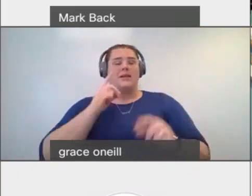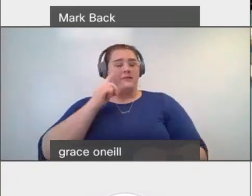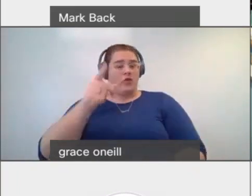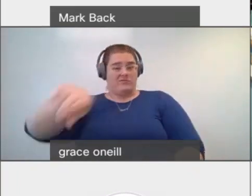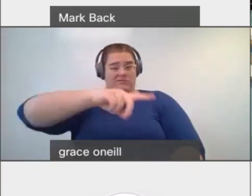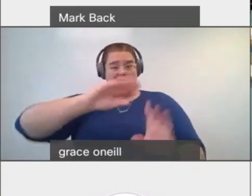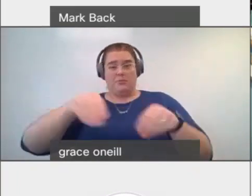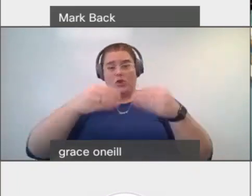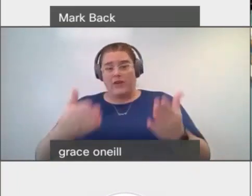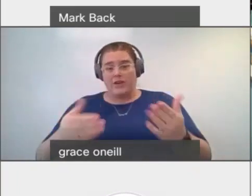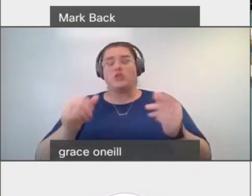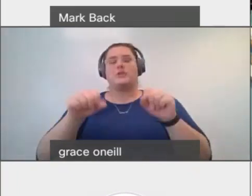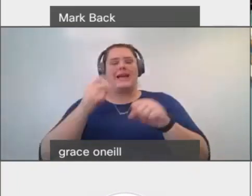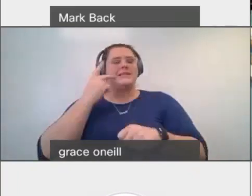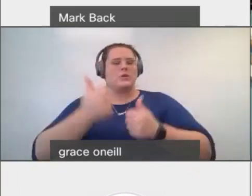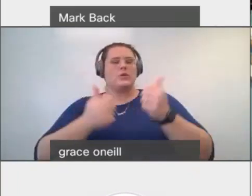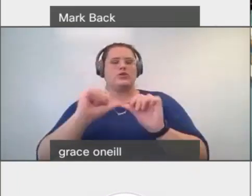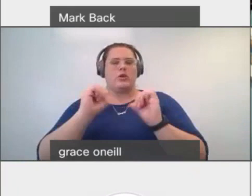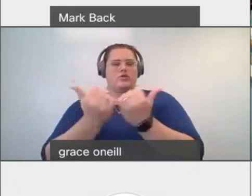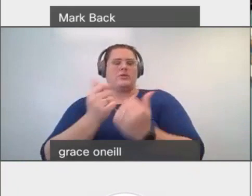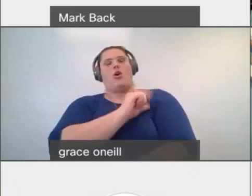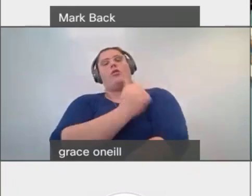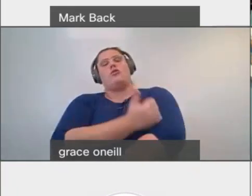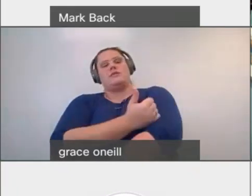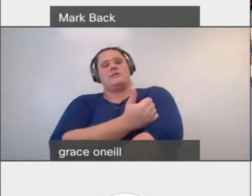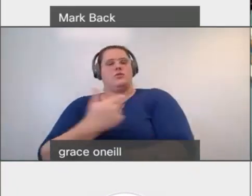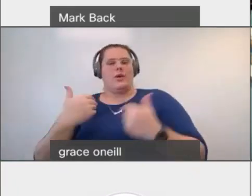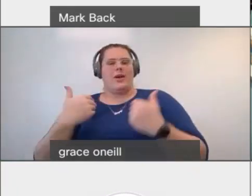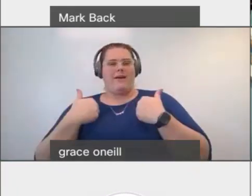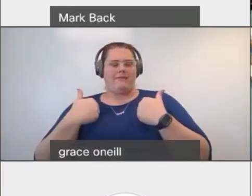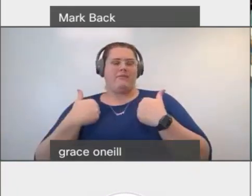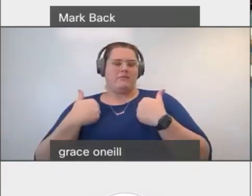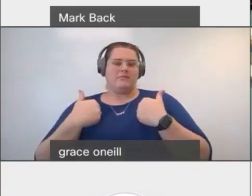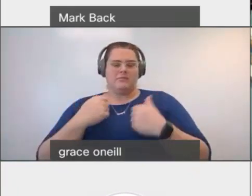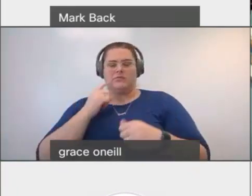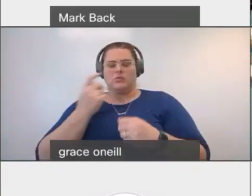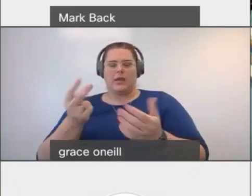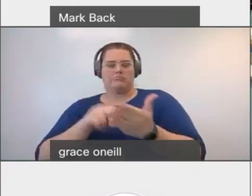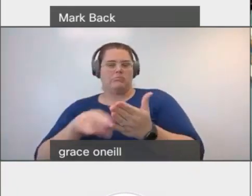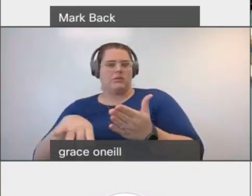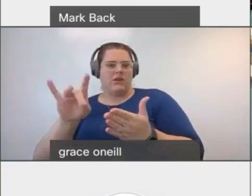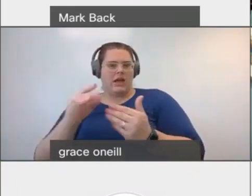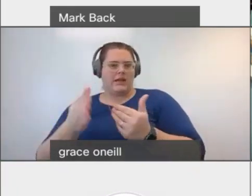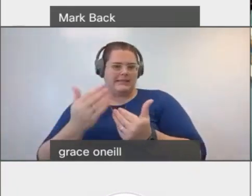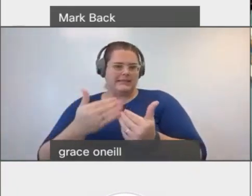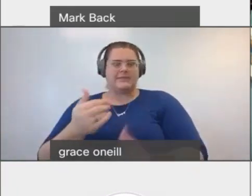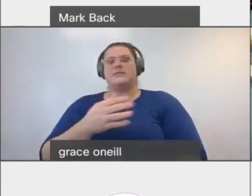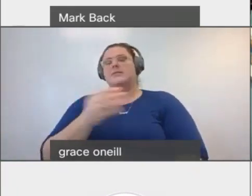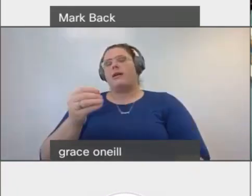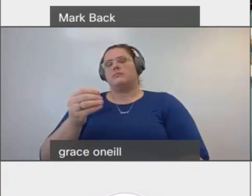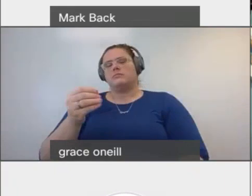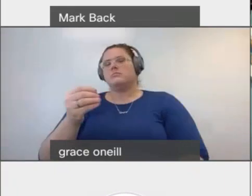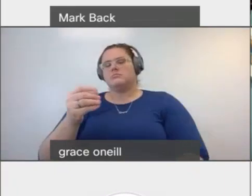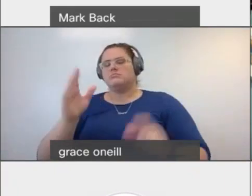have. And so from your end, to just sort of immediately review those and get something to the